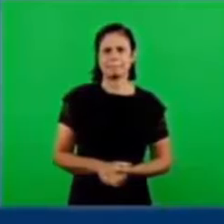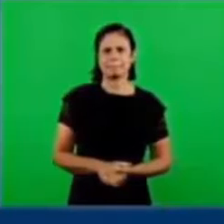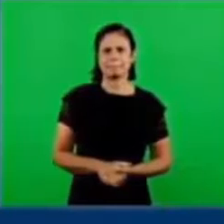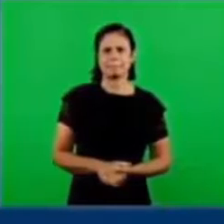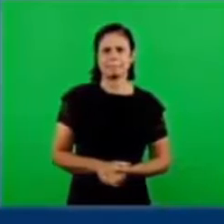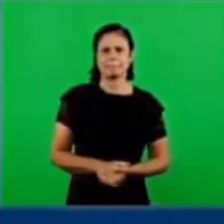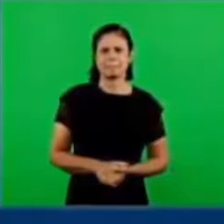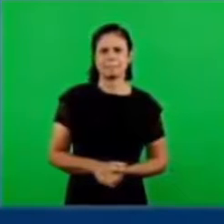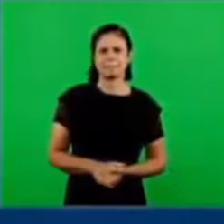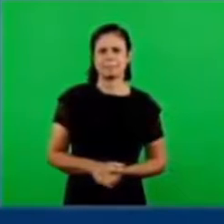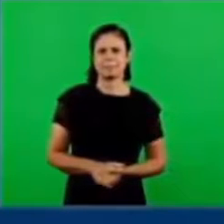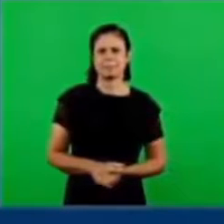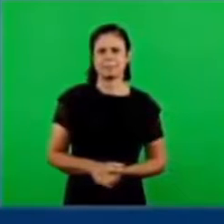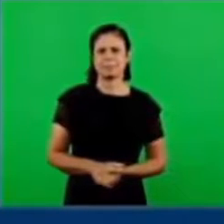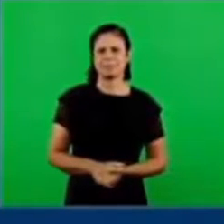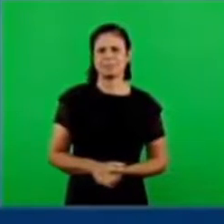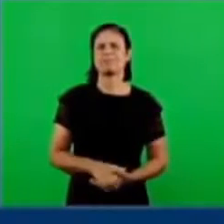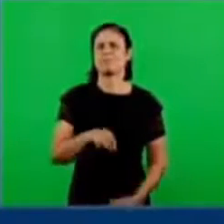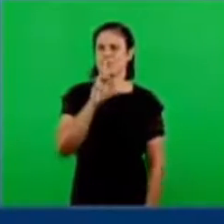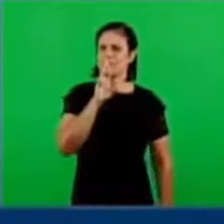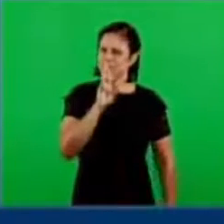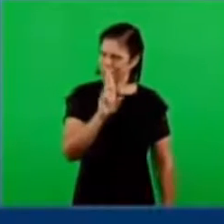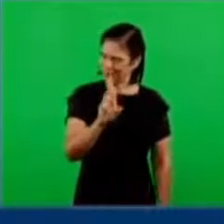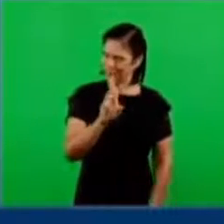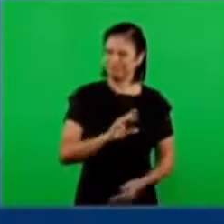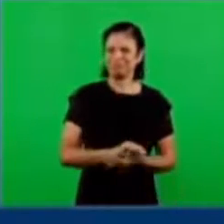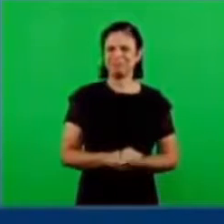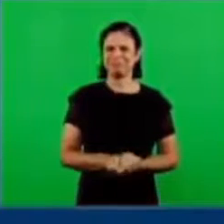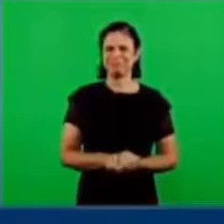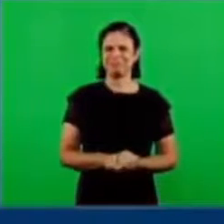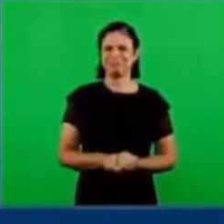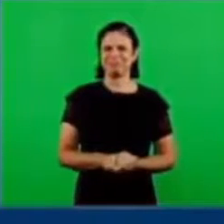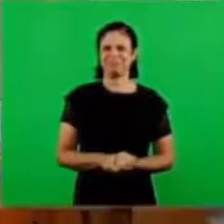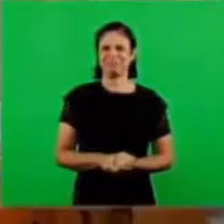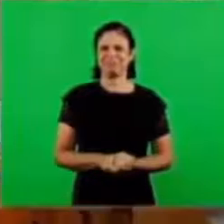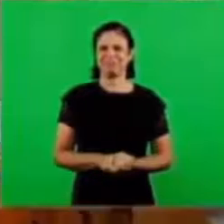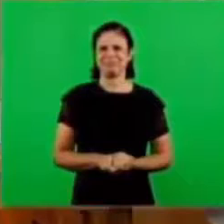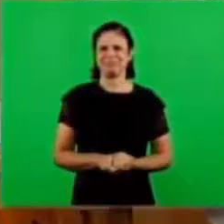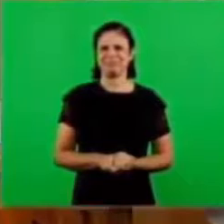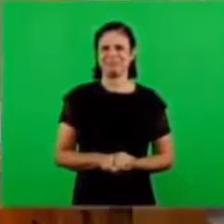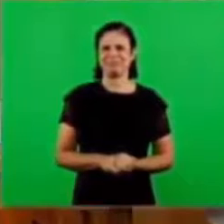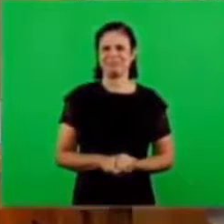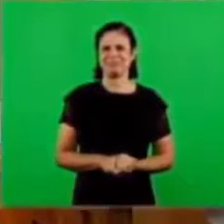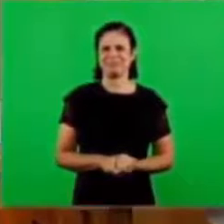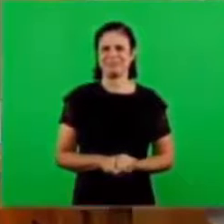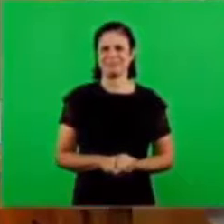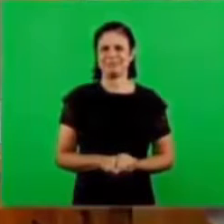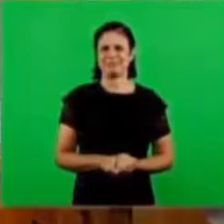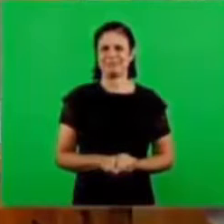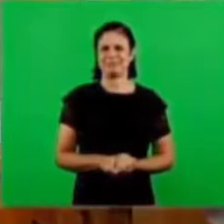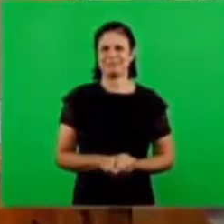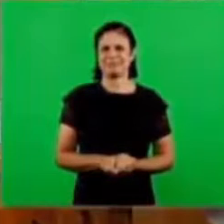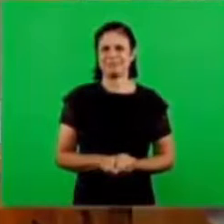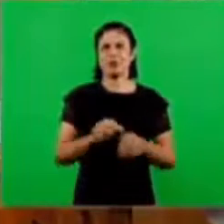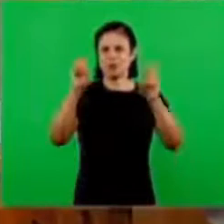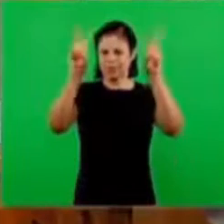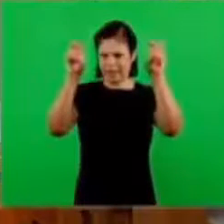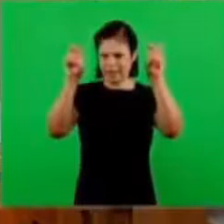So Pastor Jiduti is speaking about, did you know? So now we are going to